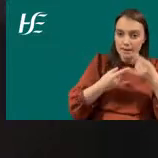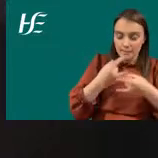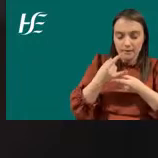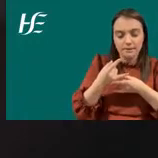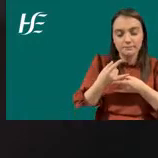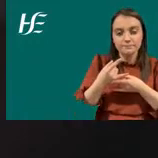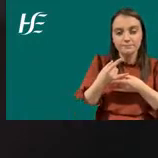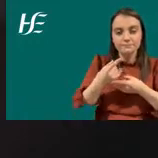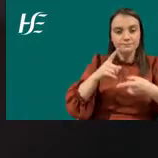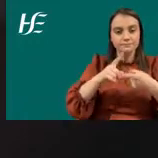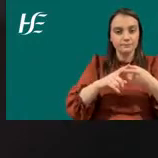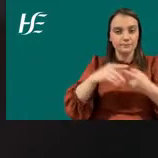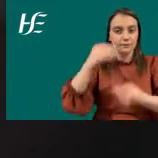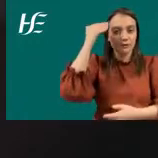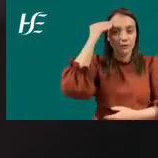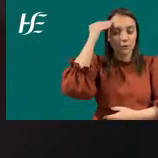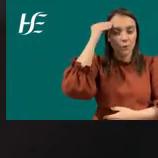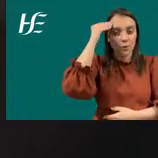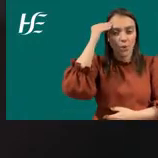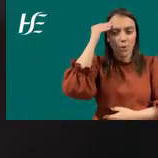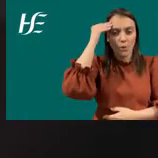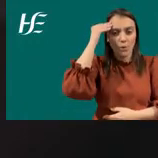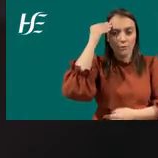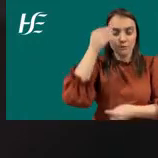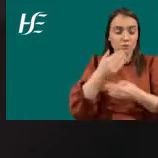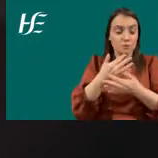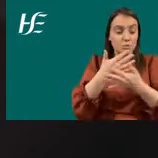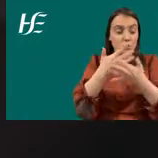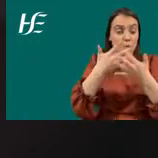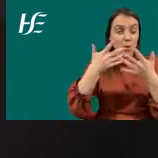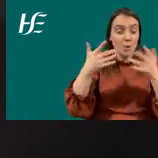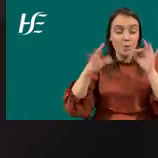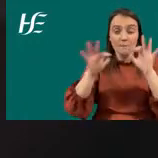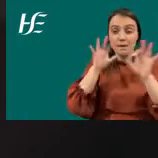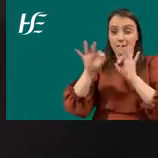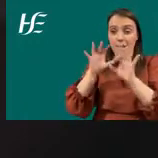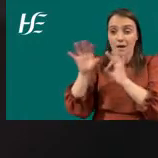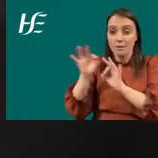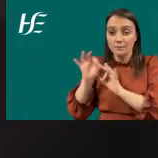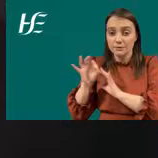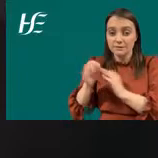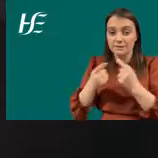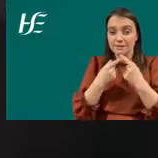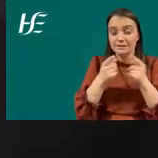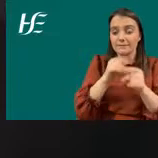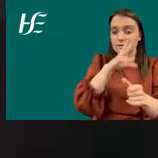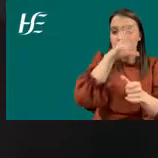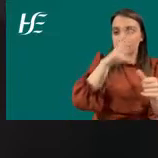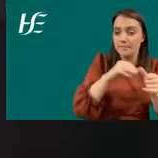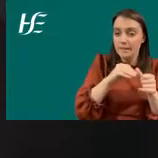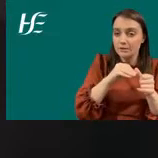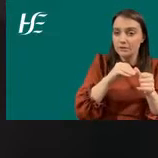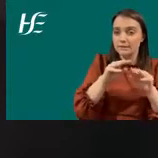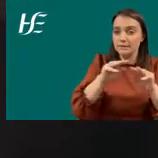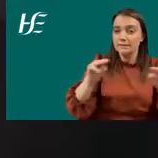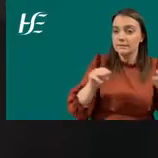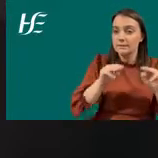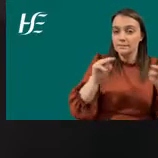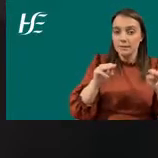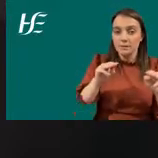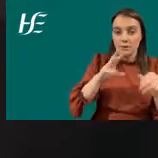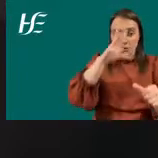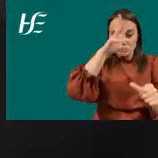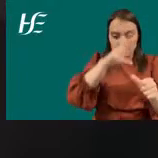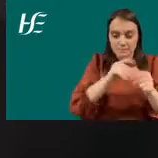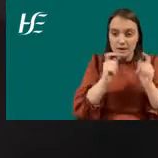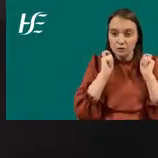And to know that there is so much out there, so many specialist people who are specially trained